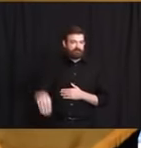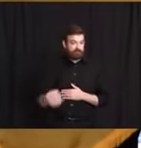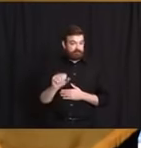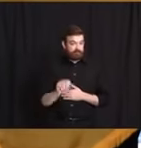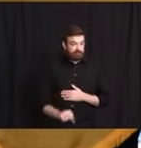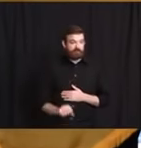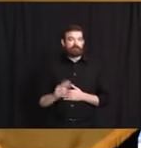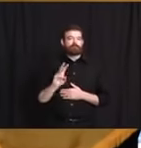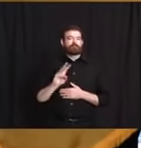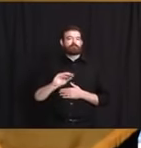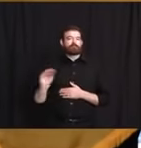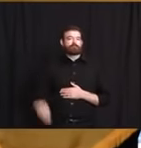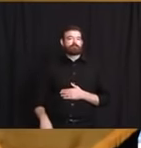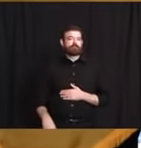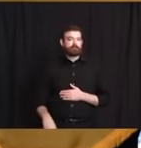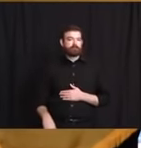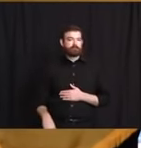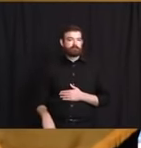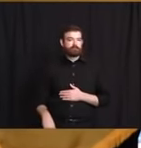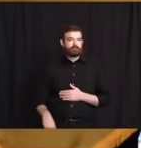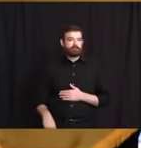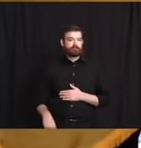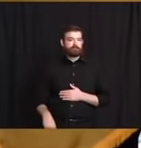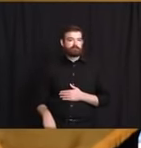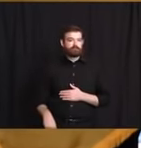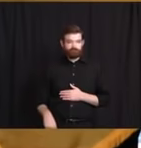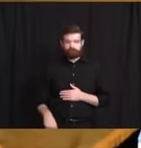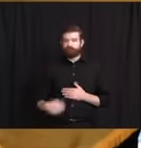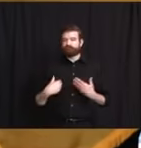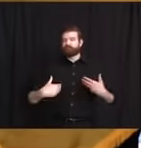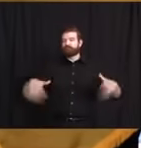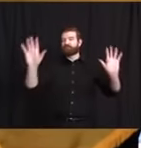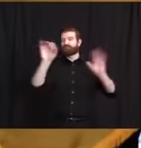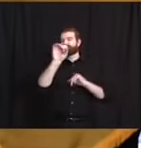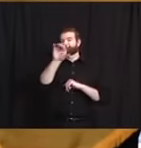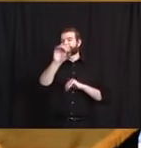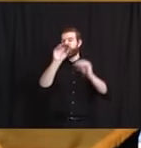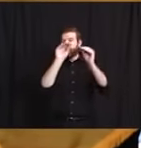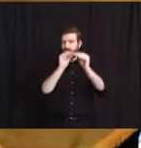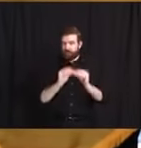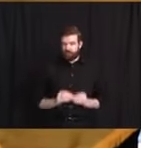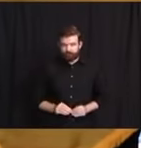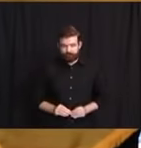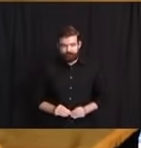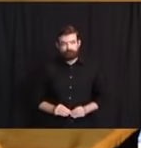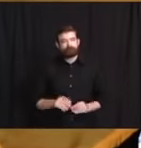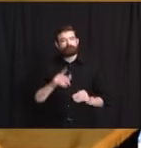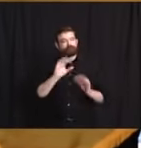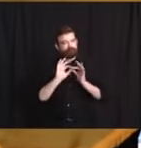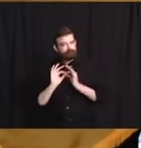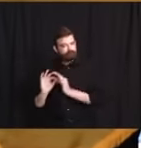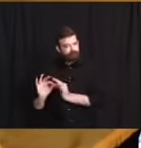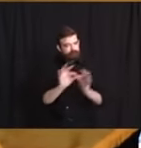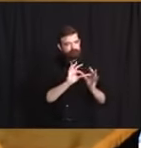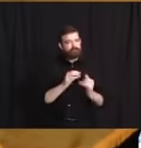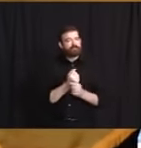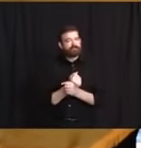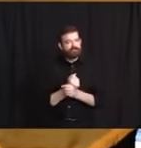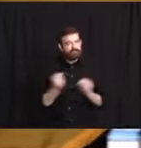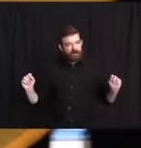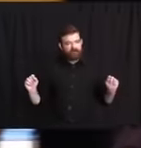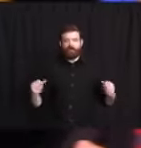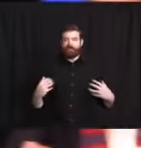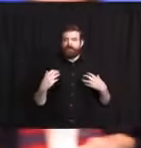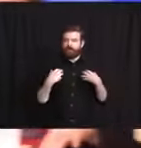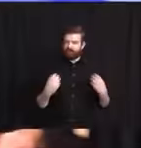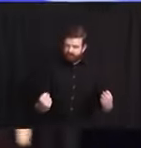south 6%. That concludes my daily statistical report. Stay connected, stay safe, and stay healthy. Judy,